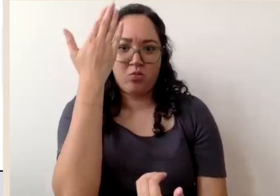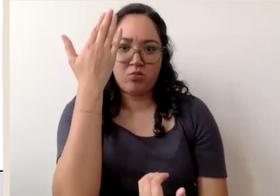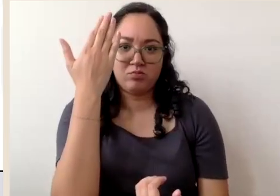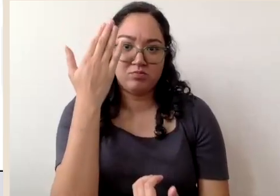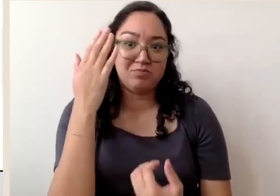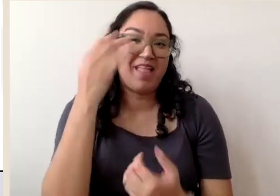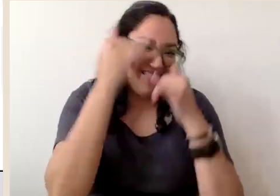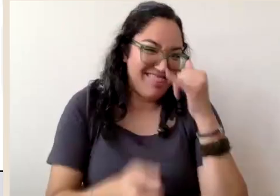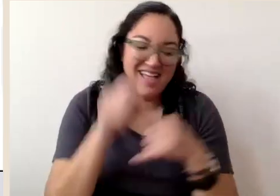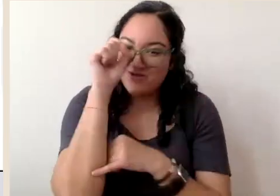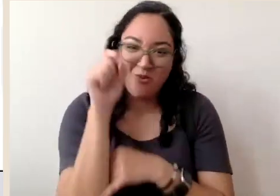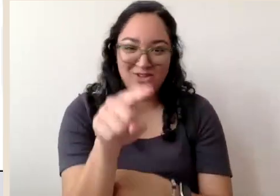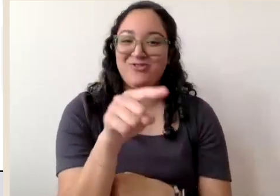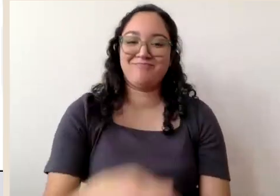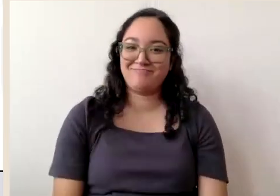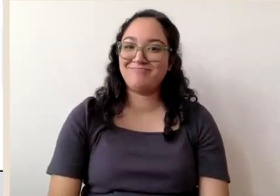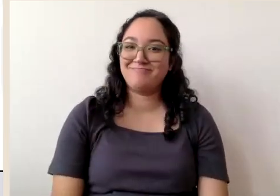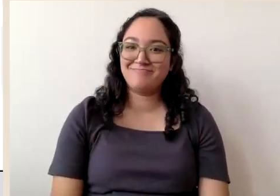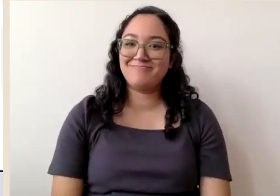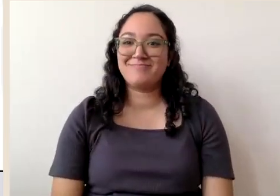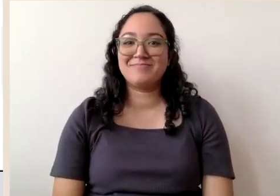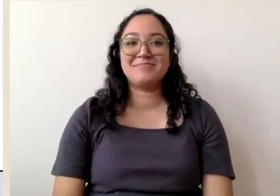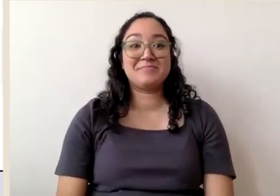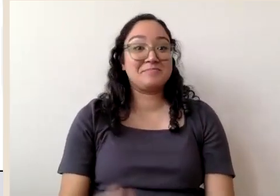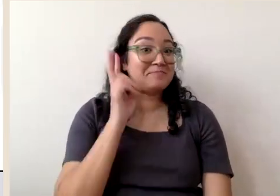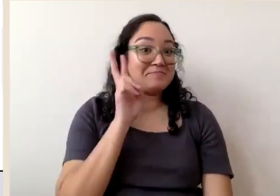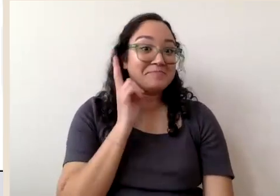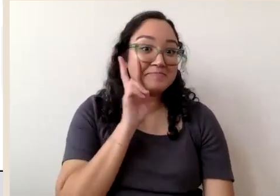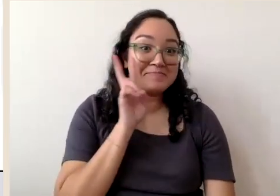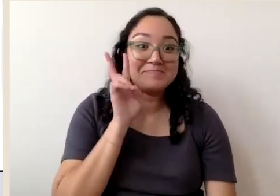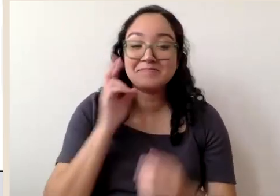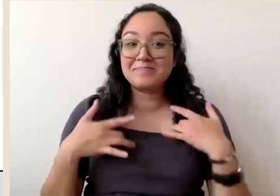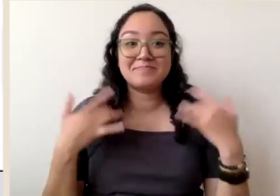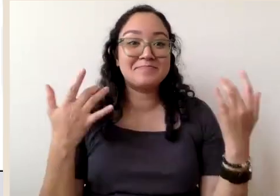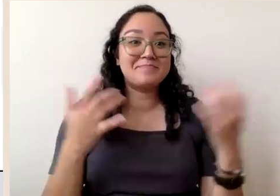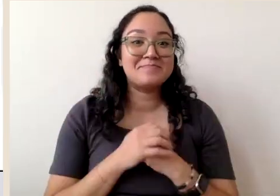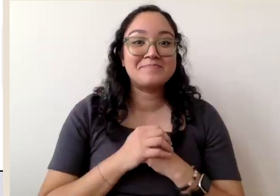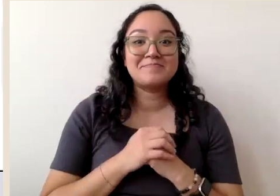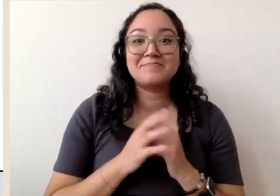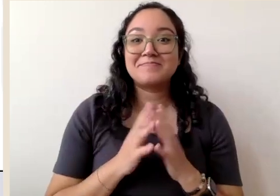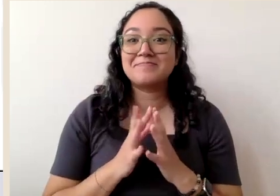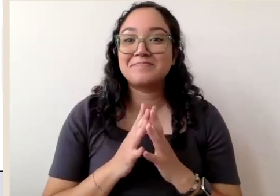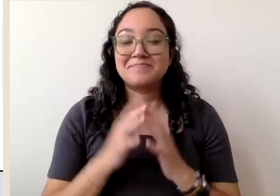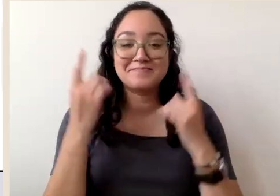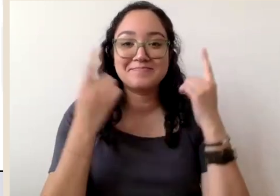Last Mentimeter question here. Let's see what we come up with.